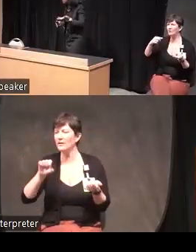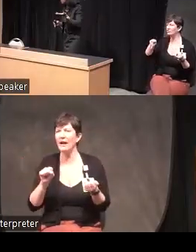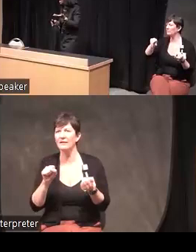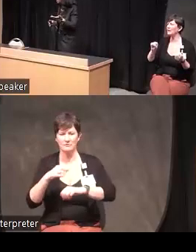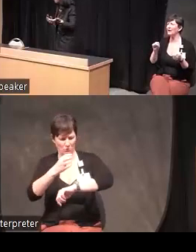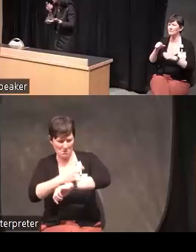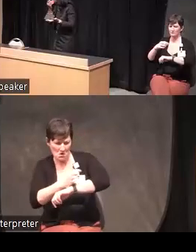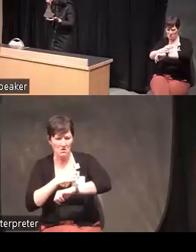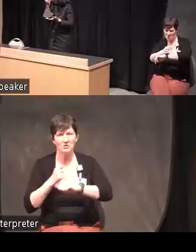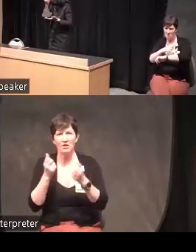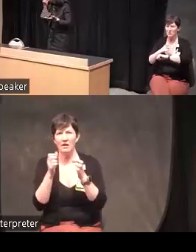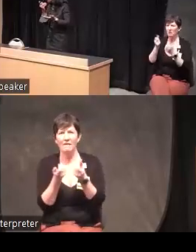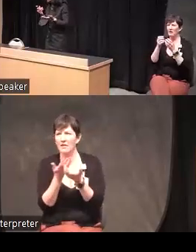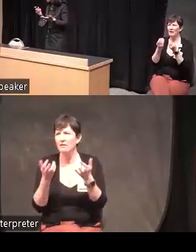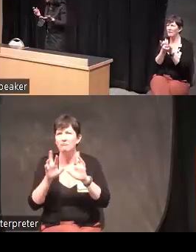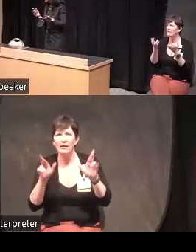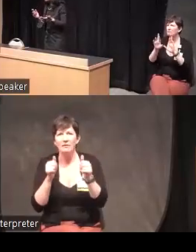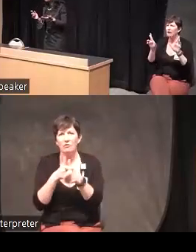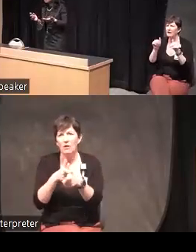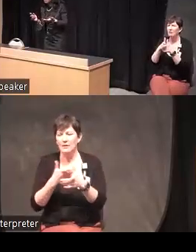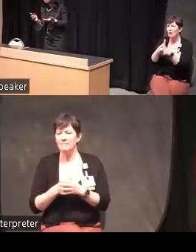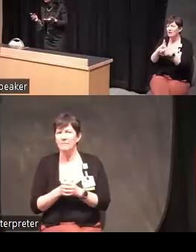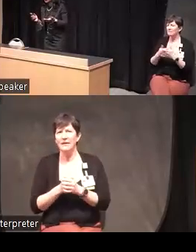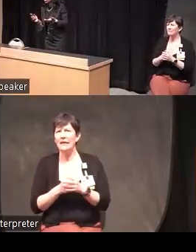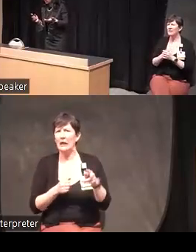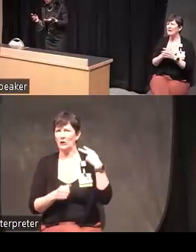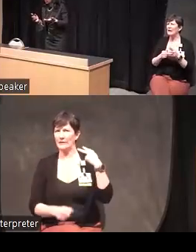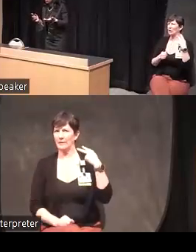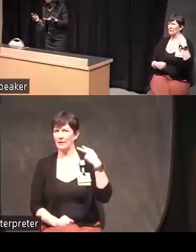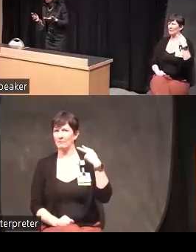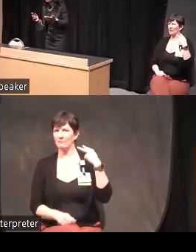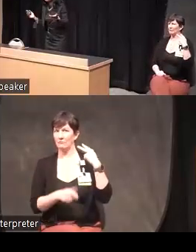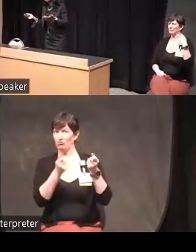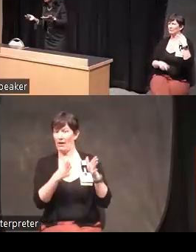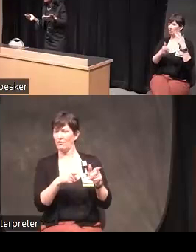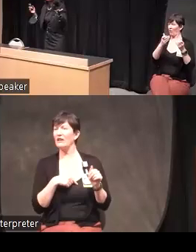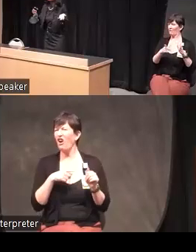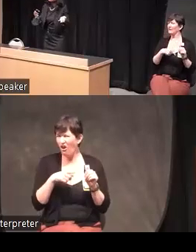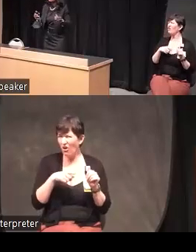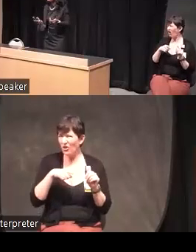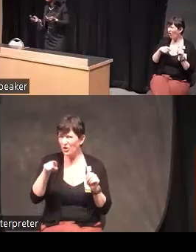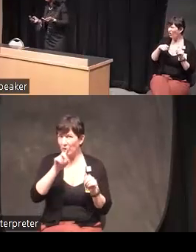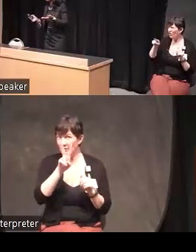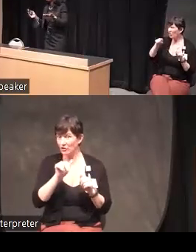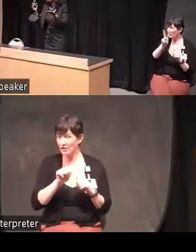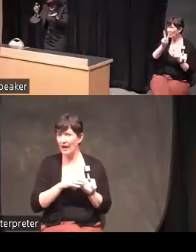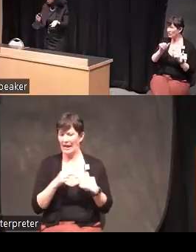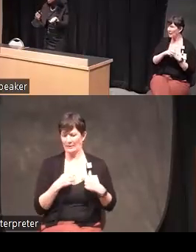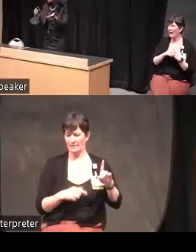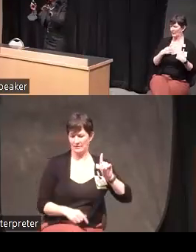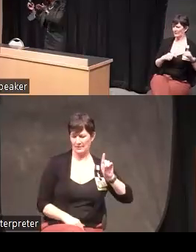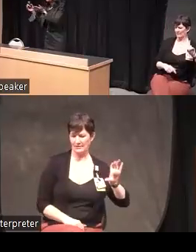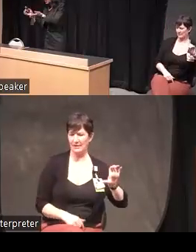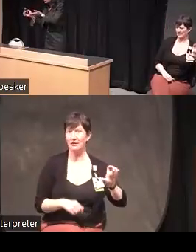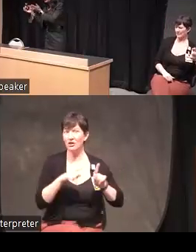junk that you have. And he looks at me and he goes, oh, you're going to Virginia. I was in DC at the time. Virginia,